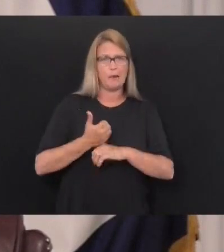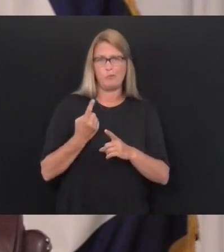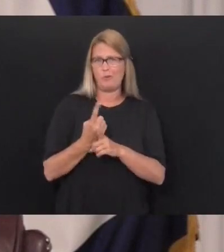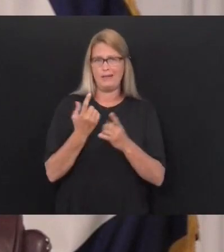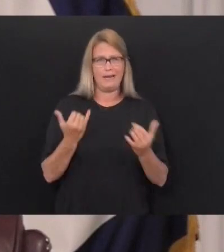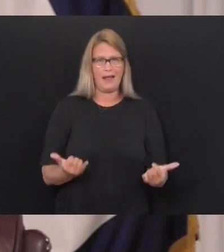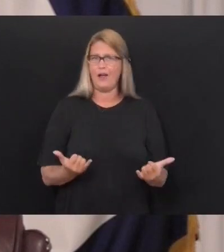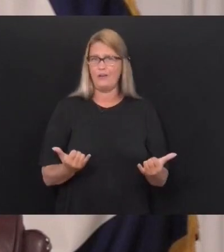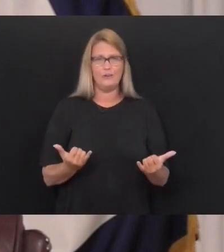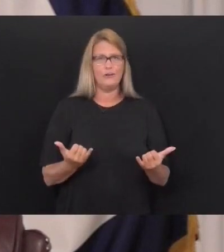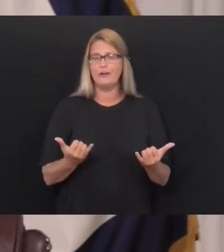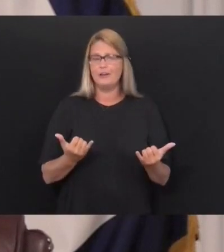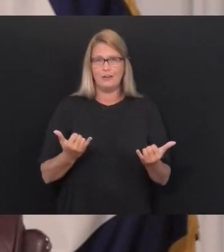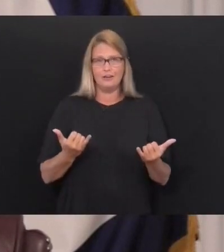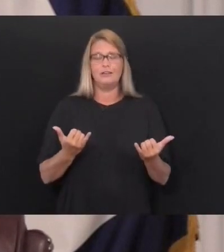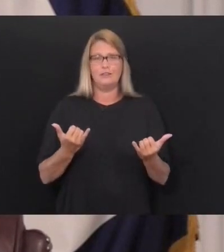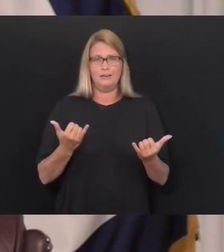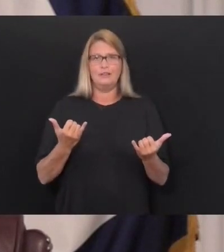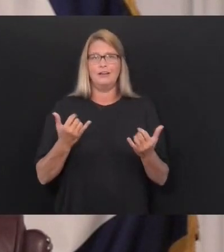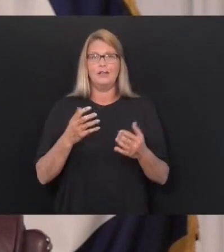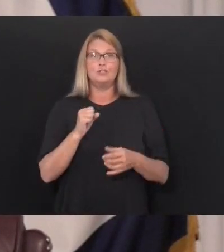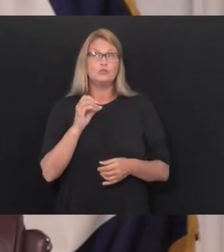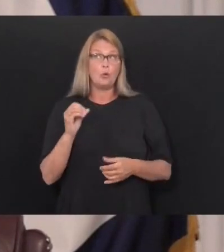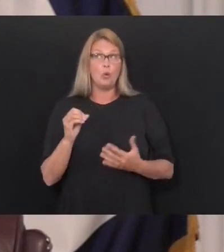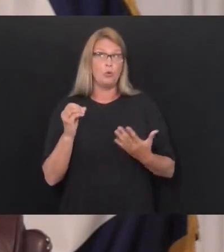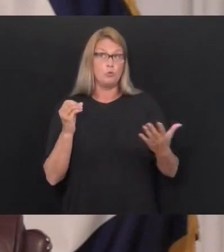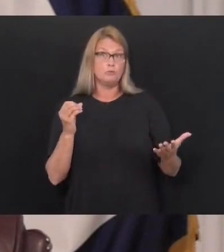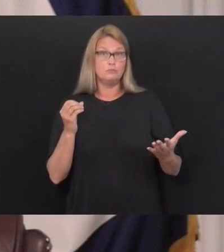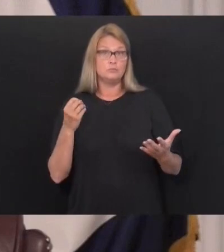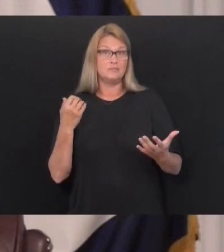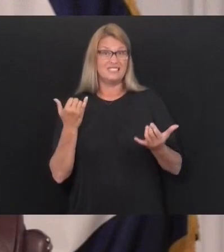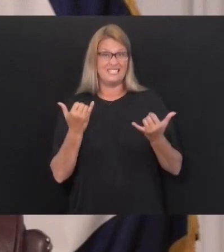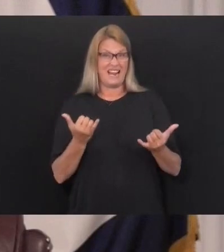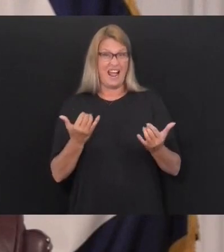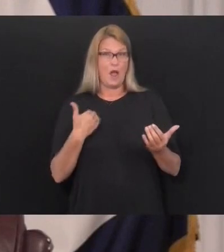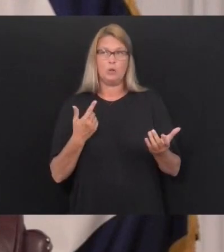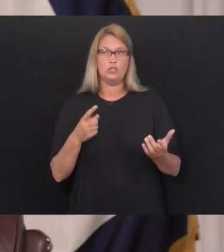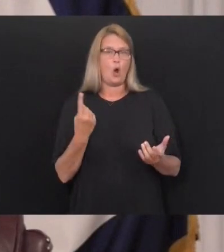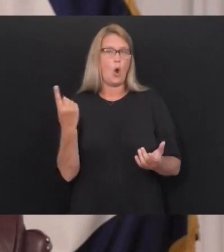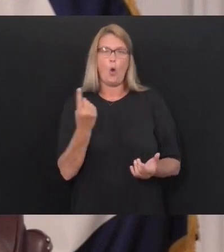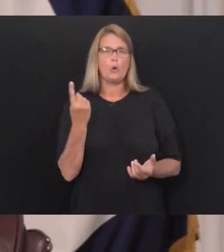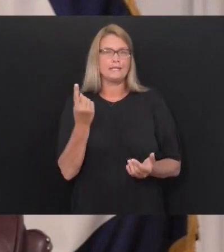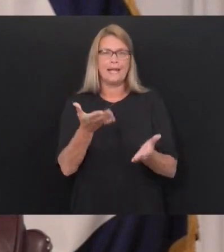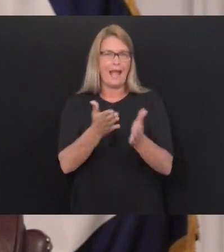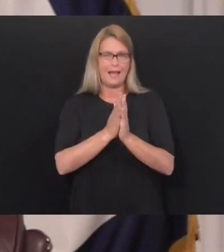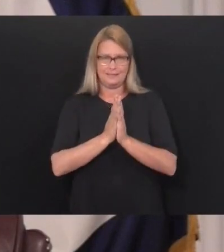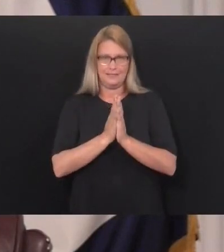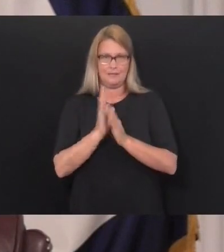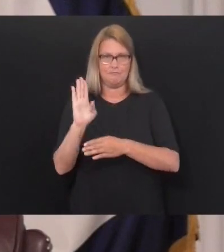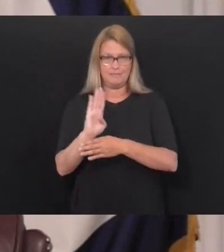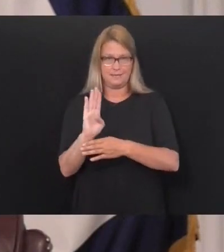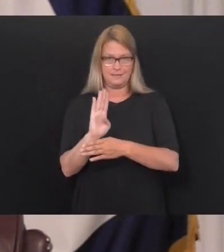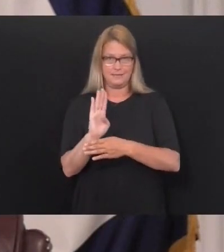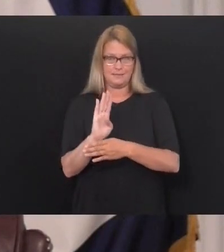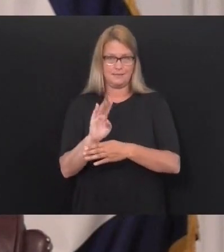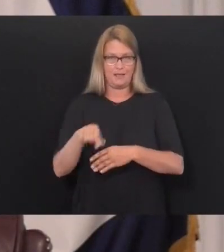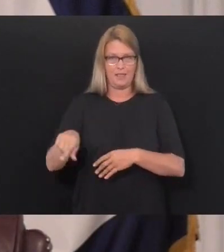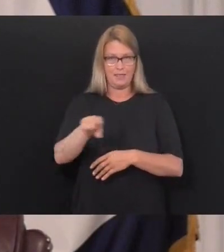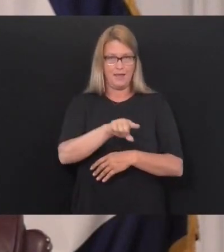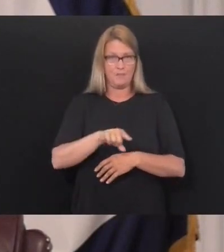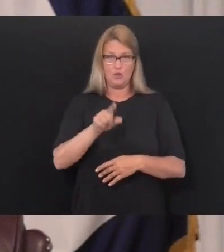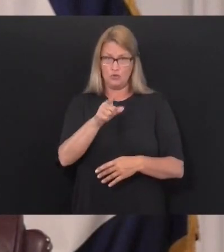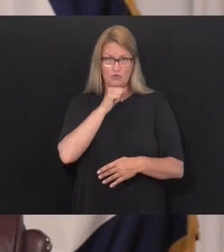how critical the situation is, and we're not going to let it get to a point in time where it just gets out of control. And